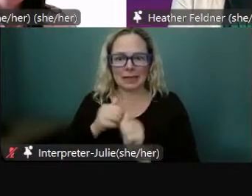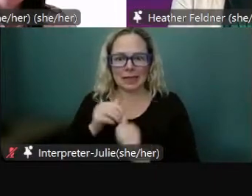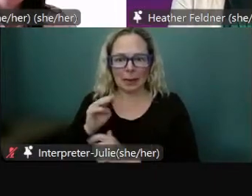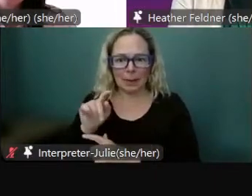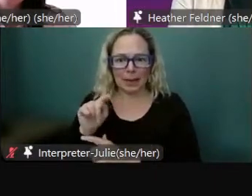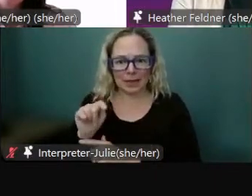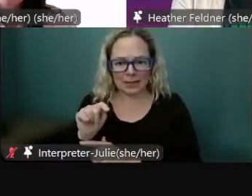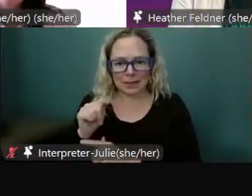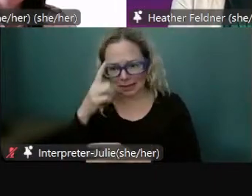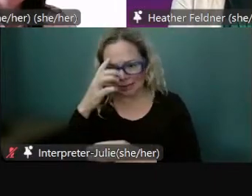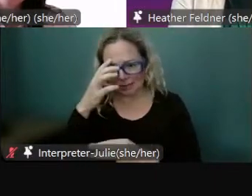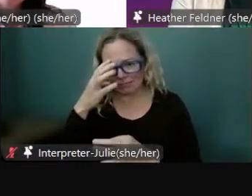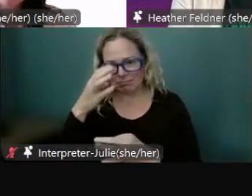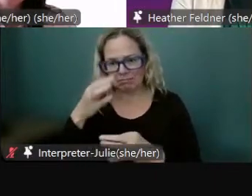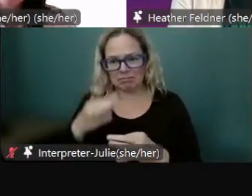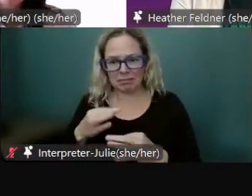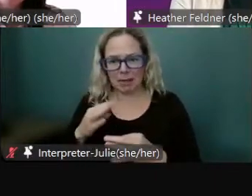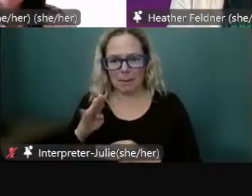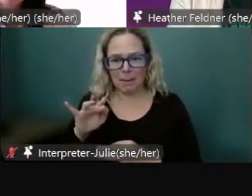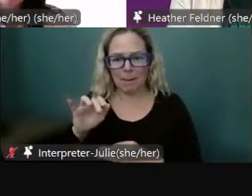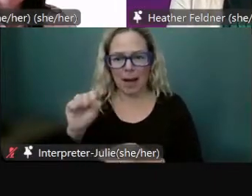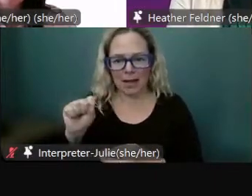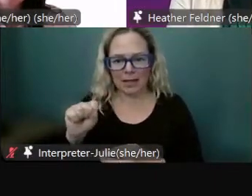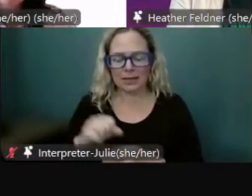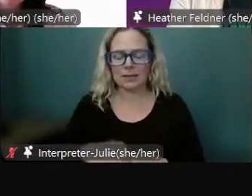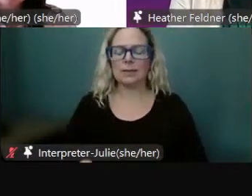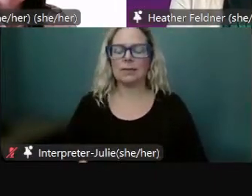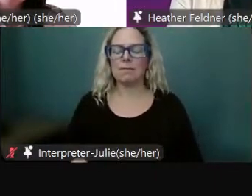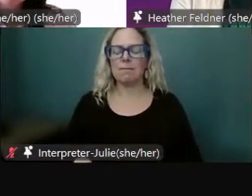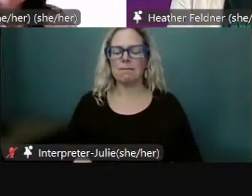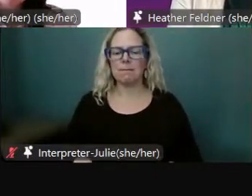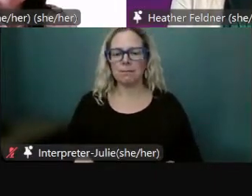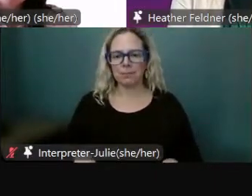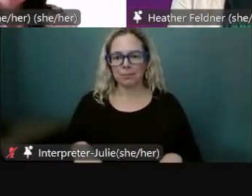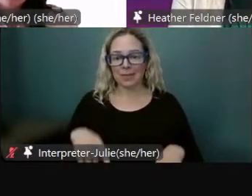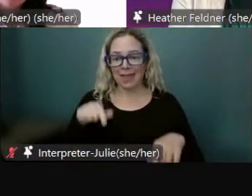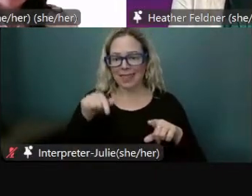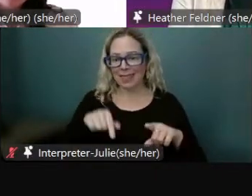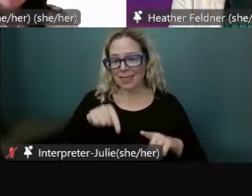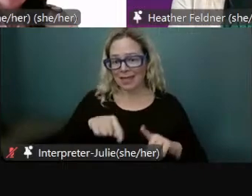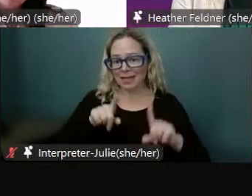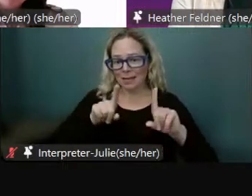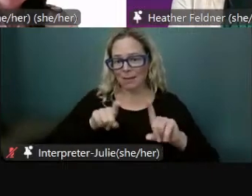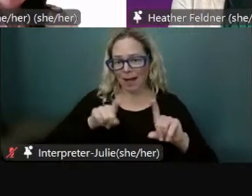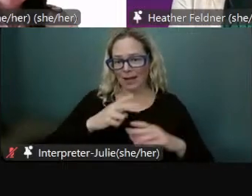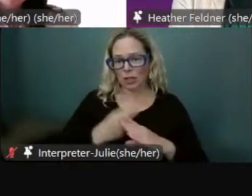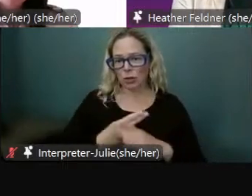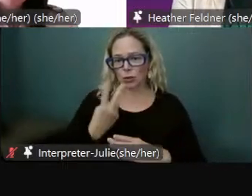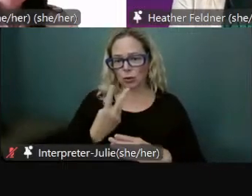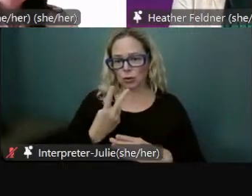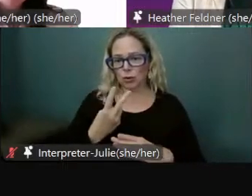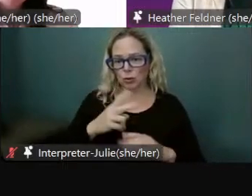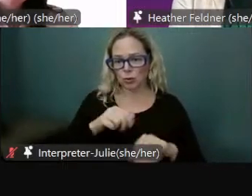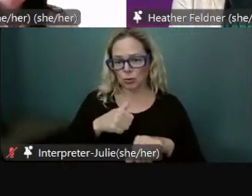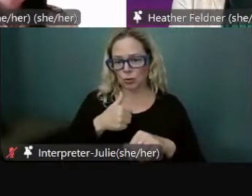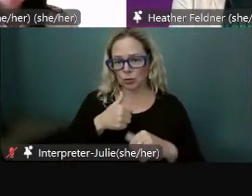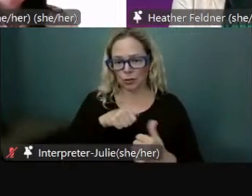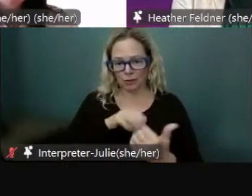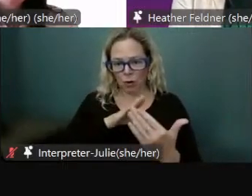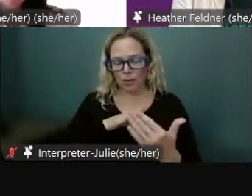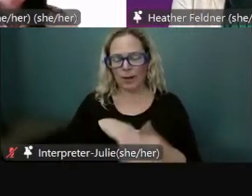in bias. Our small pilot used two formats. One format consisted